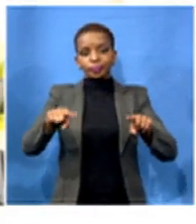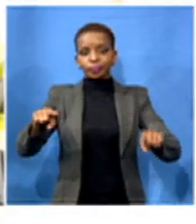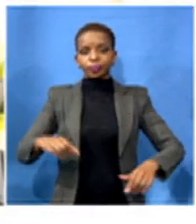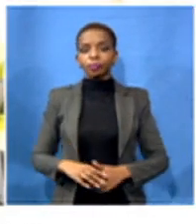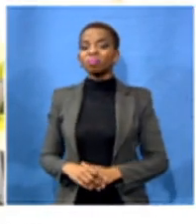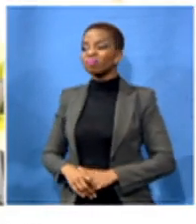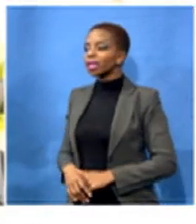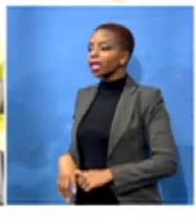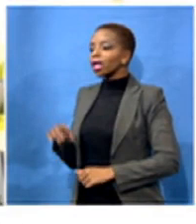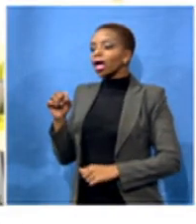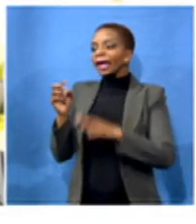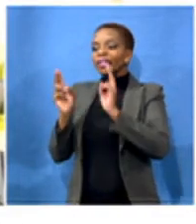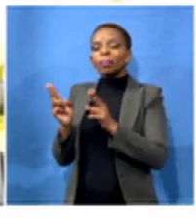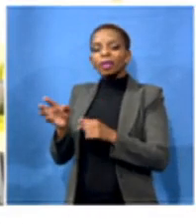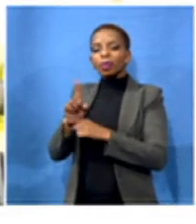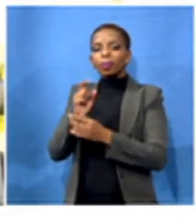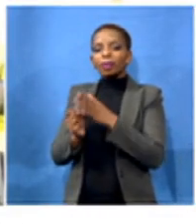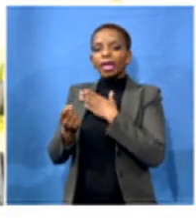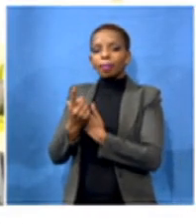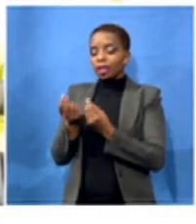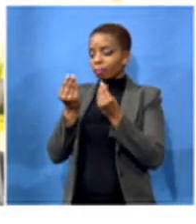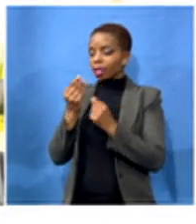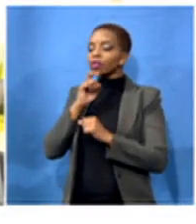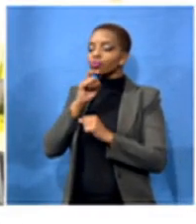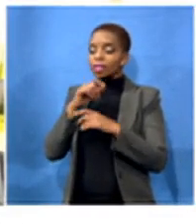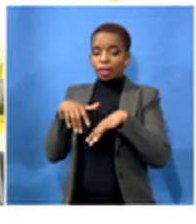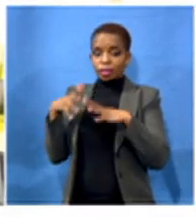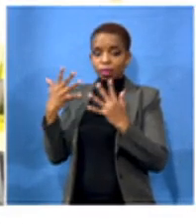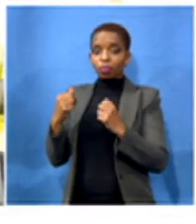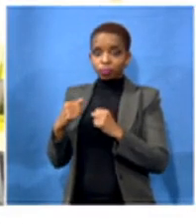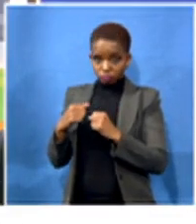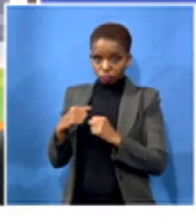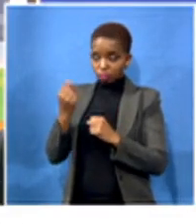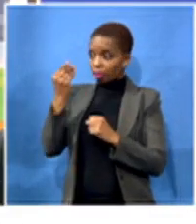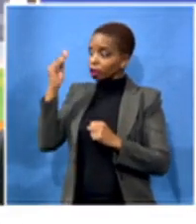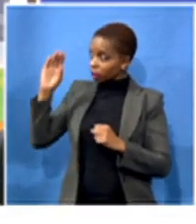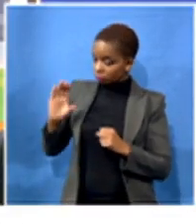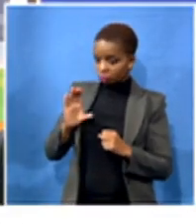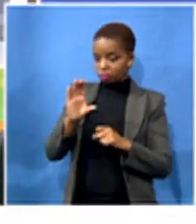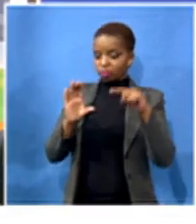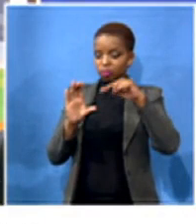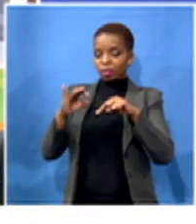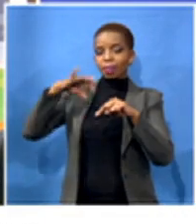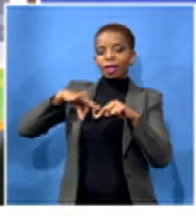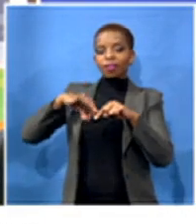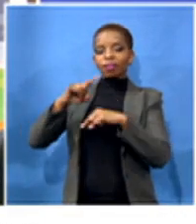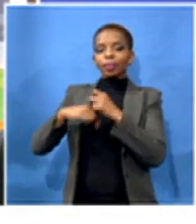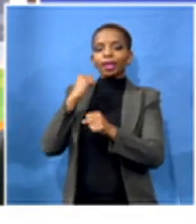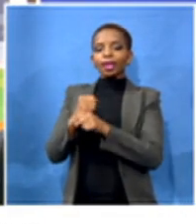what normally happens to the unused funds that have been allocated as benefits for that year?